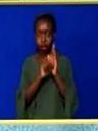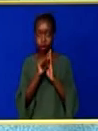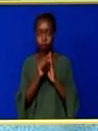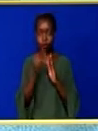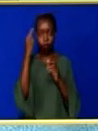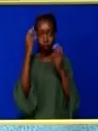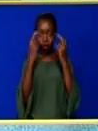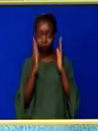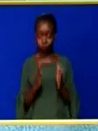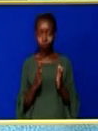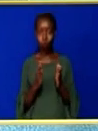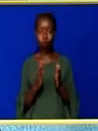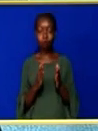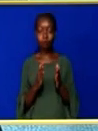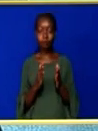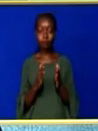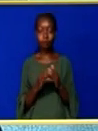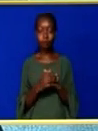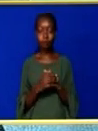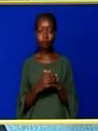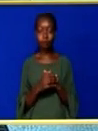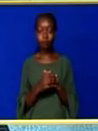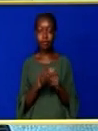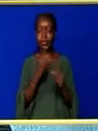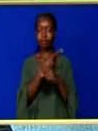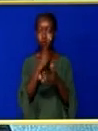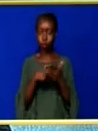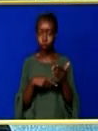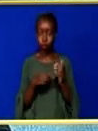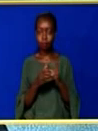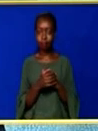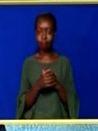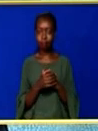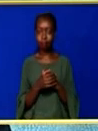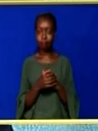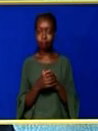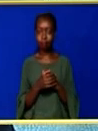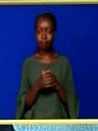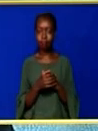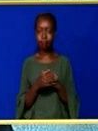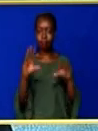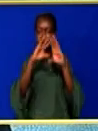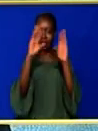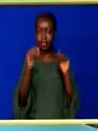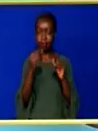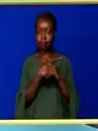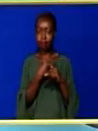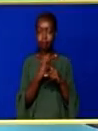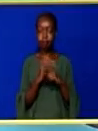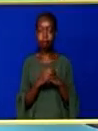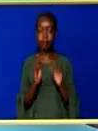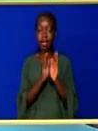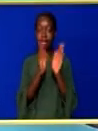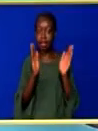the viewers, that is. Yes. What would be the difference? Just a recap on citizen and citizenship. What is the difference? Generally, there